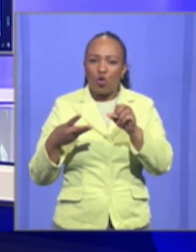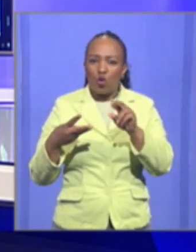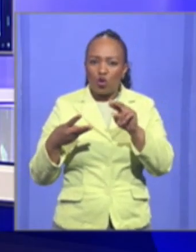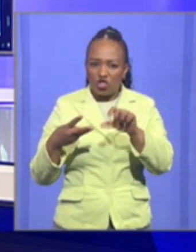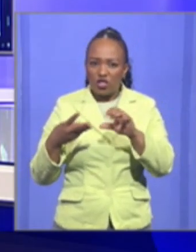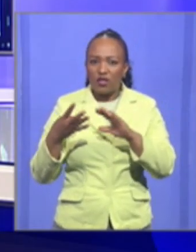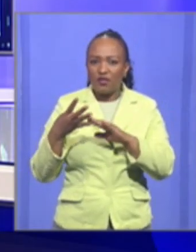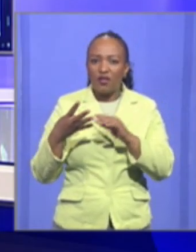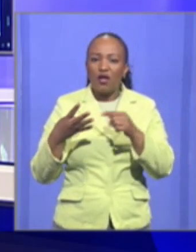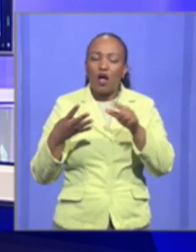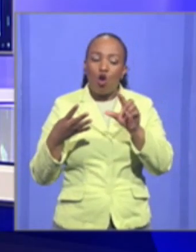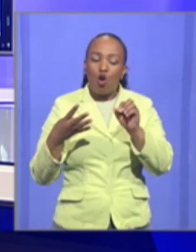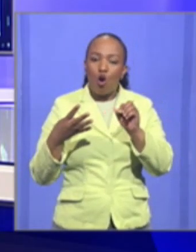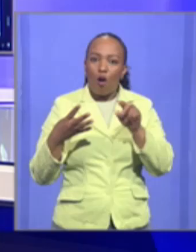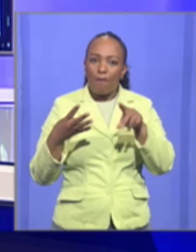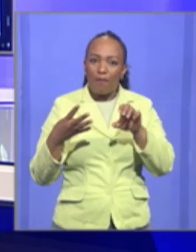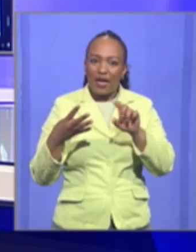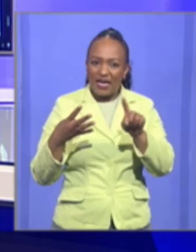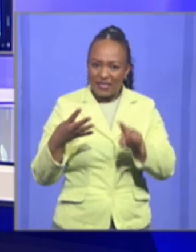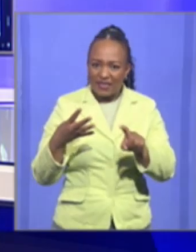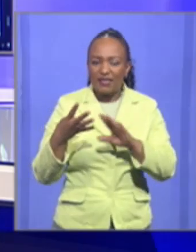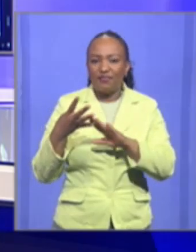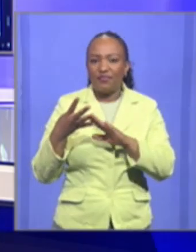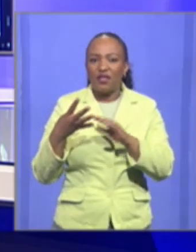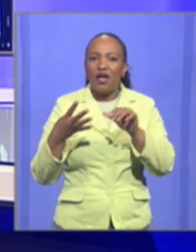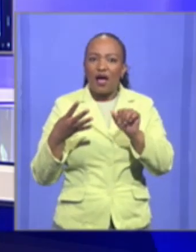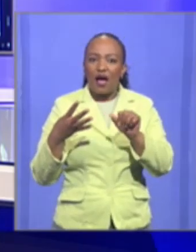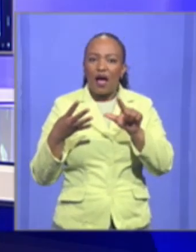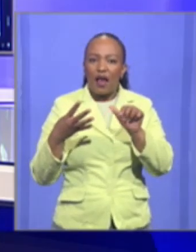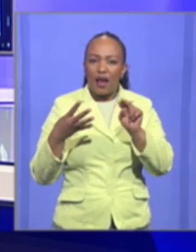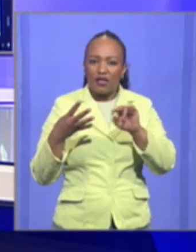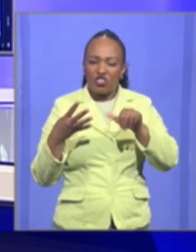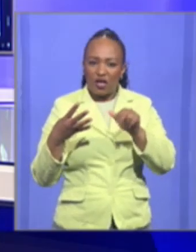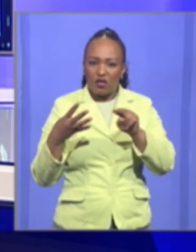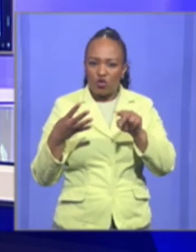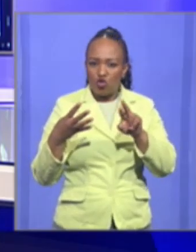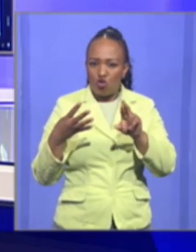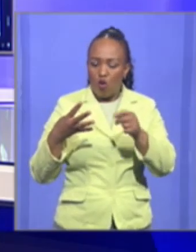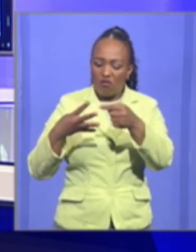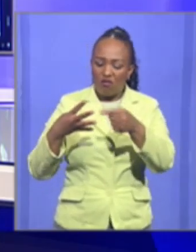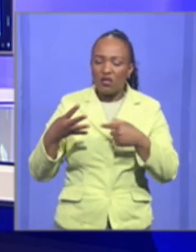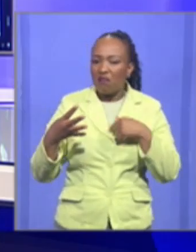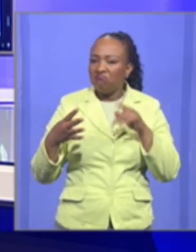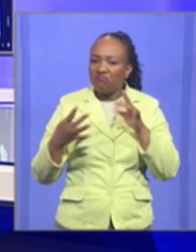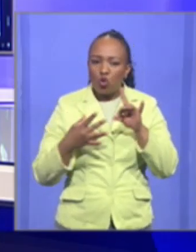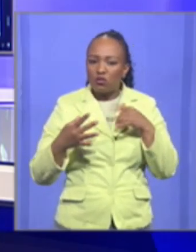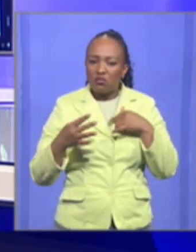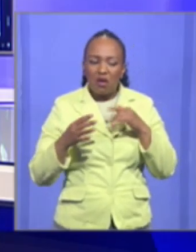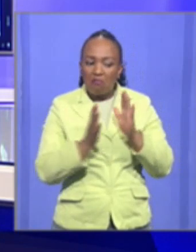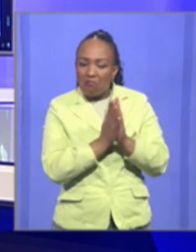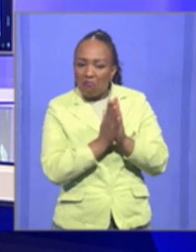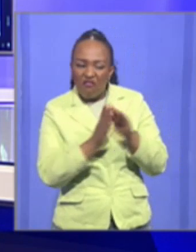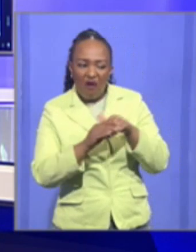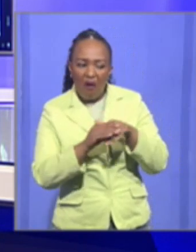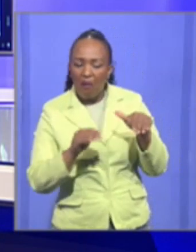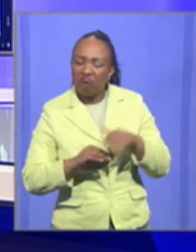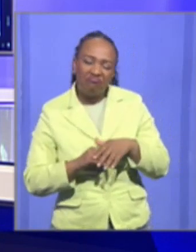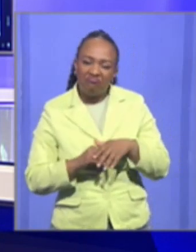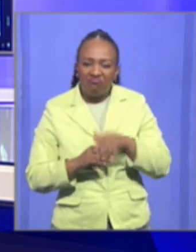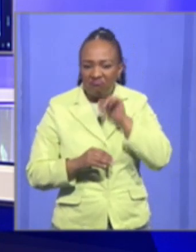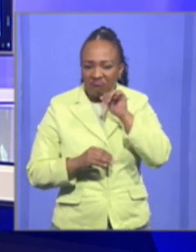Gutierrez Lopez Alejandro bao ba kgethilego go se dire kgopelo ya peila. Ba golegilwe ka morago